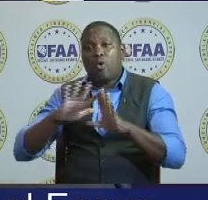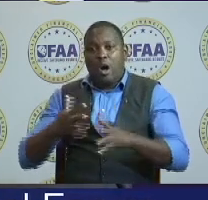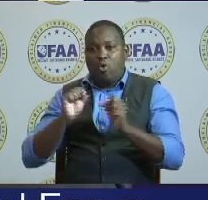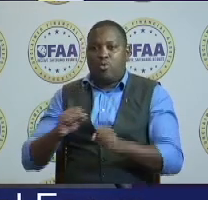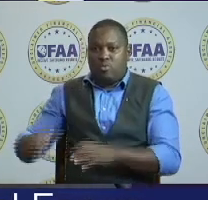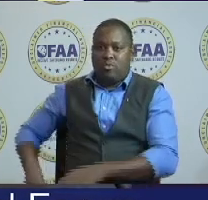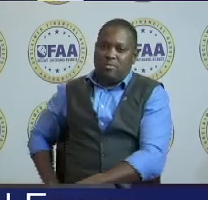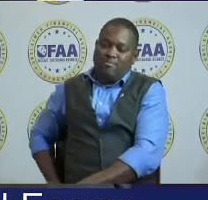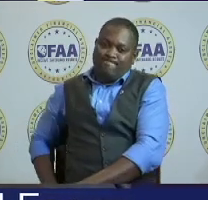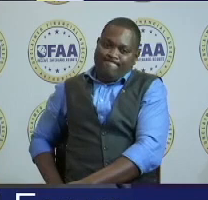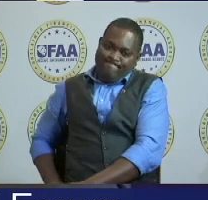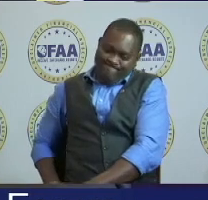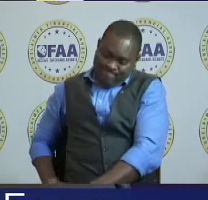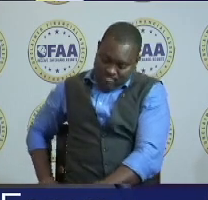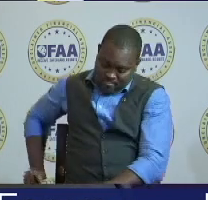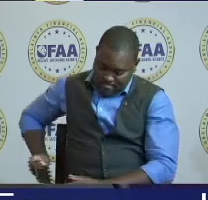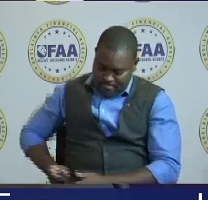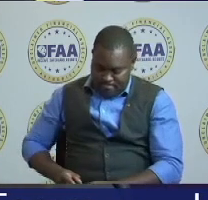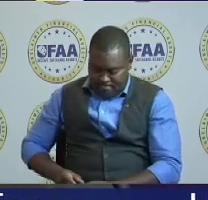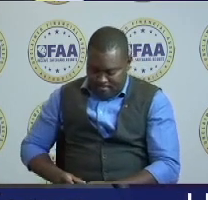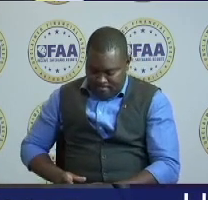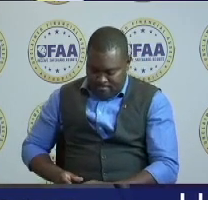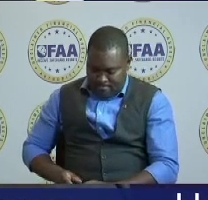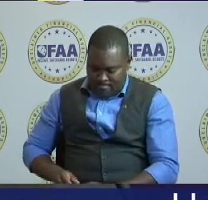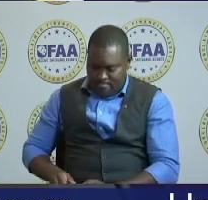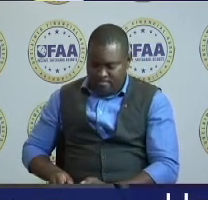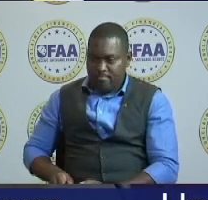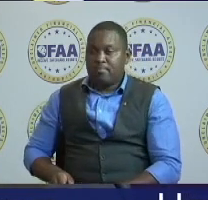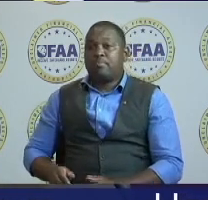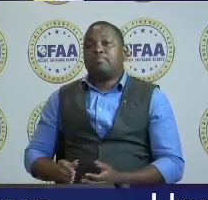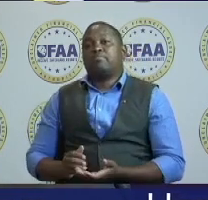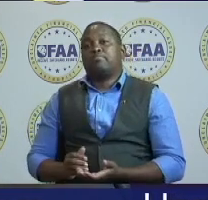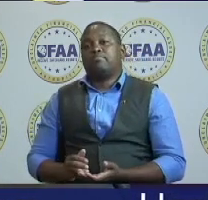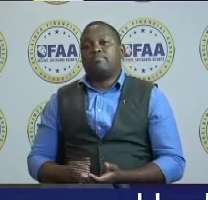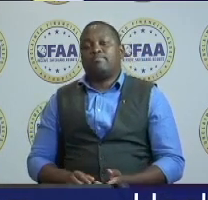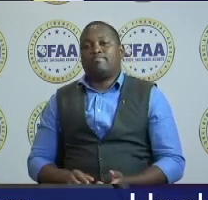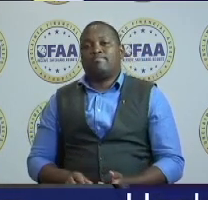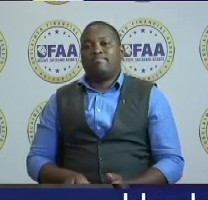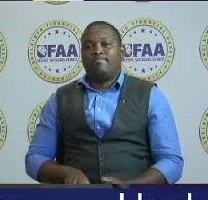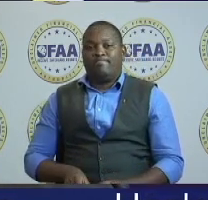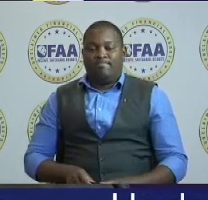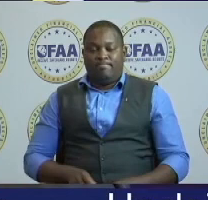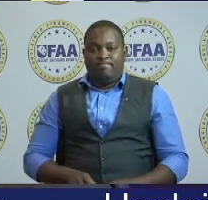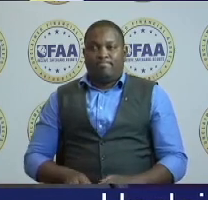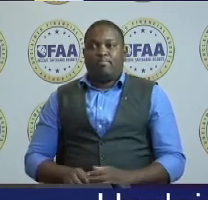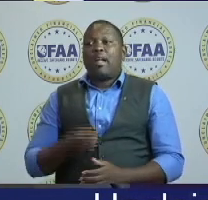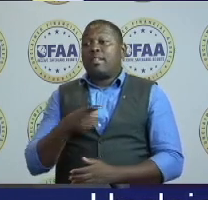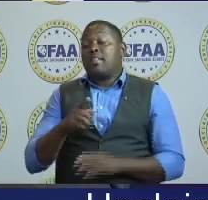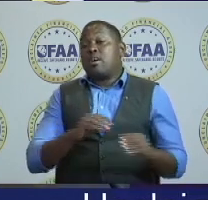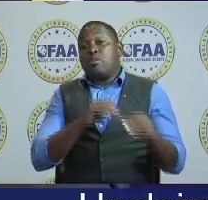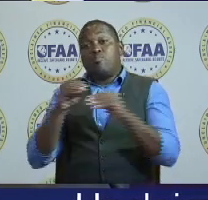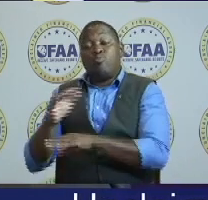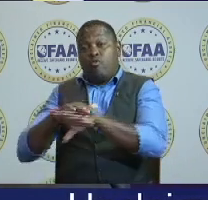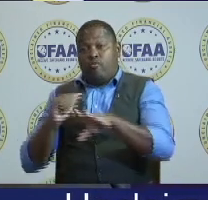listed shares, the shares we have in our custody of close to a billion units of shares, they have not moved from